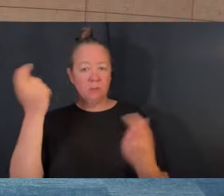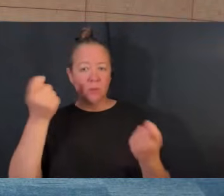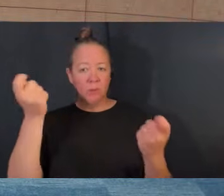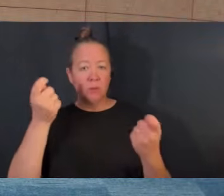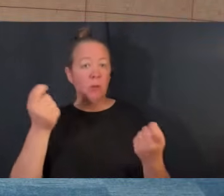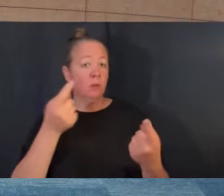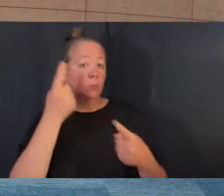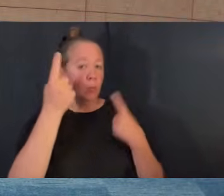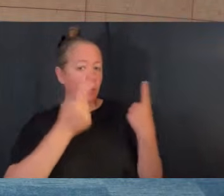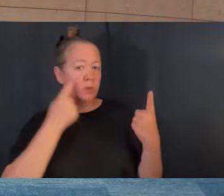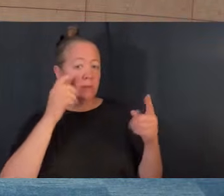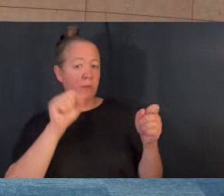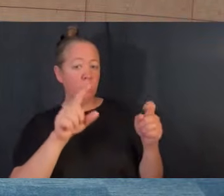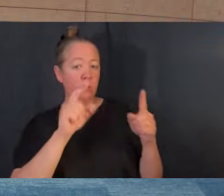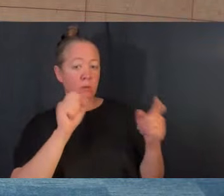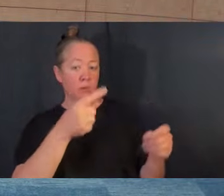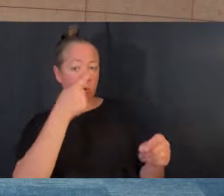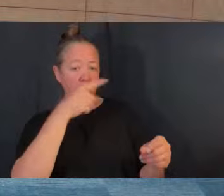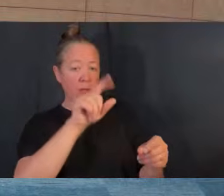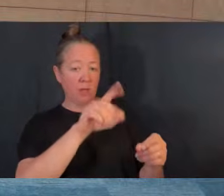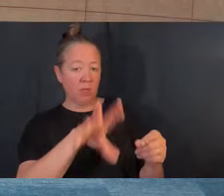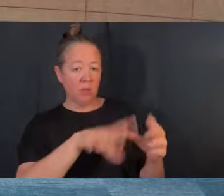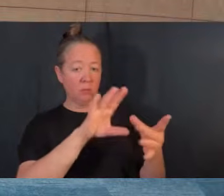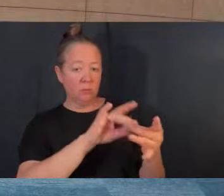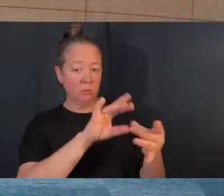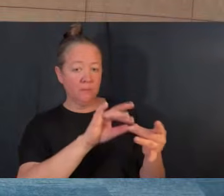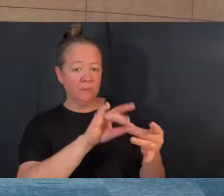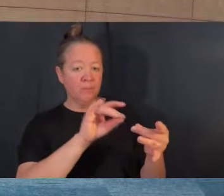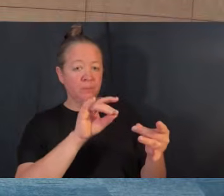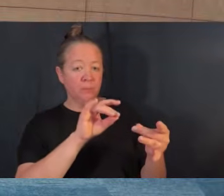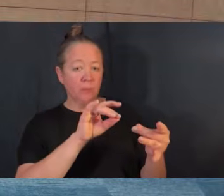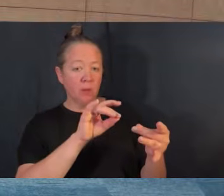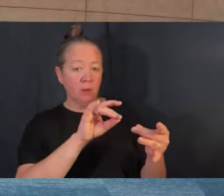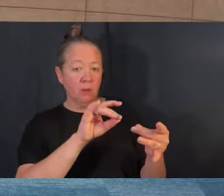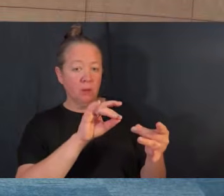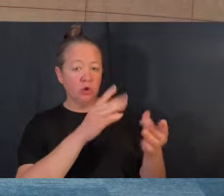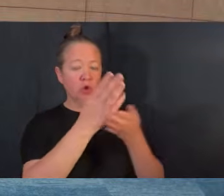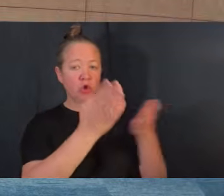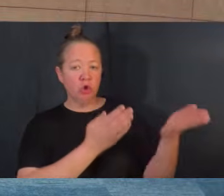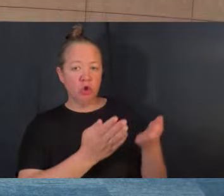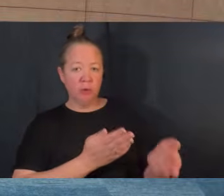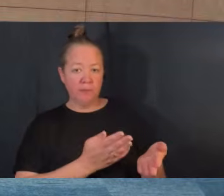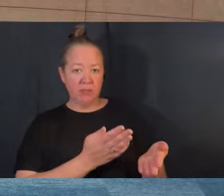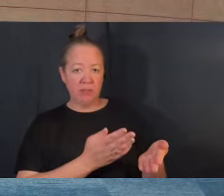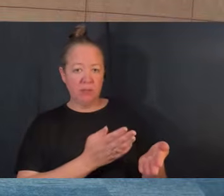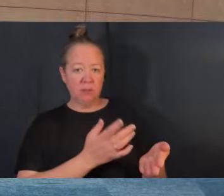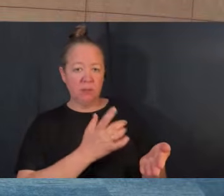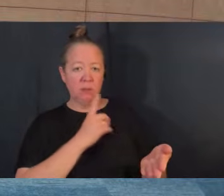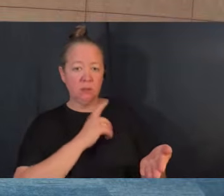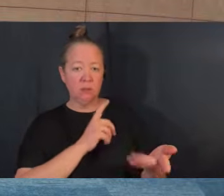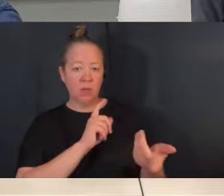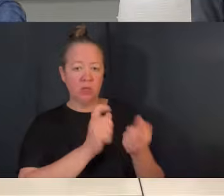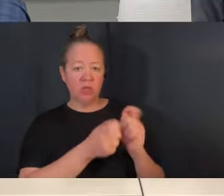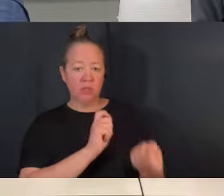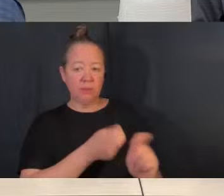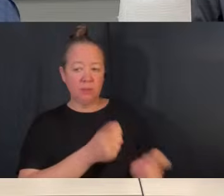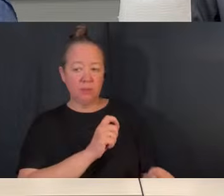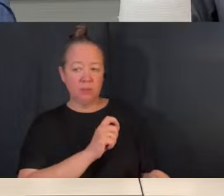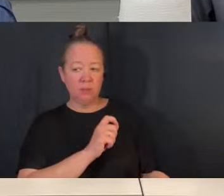that we're making in light of the June 19 Friday town holiday.